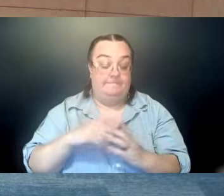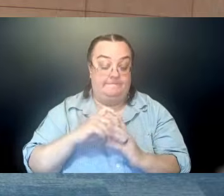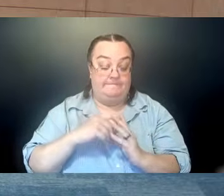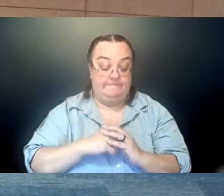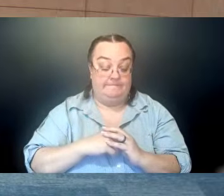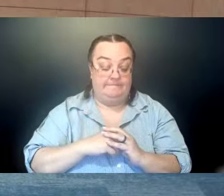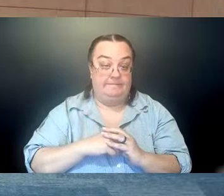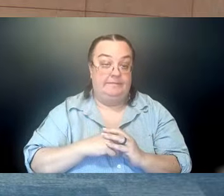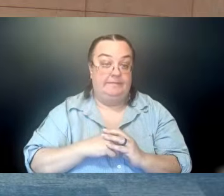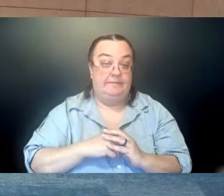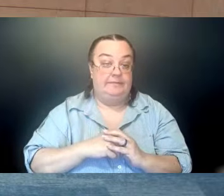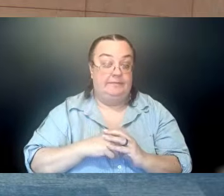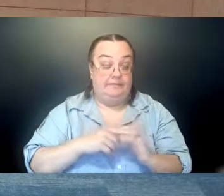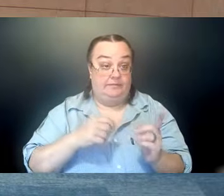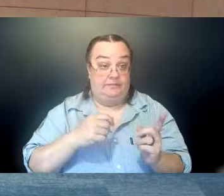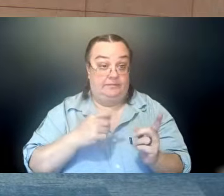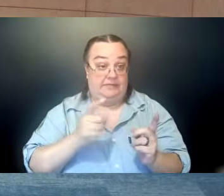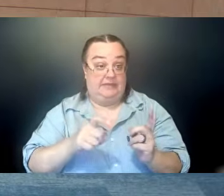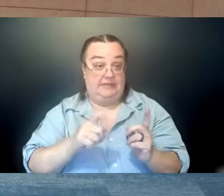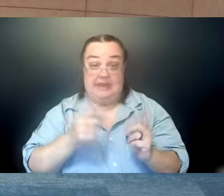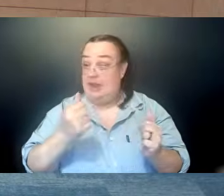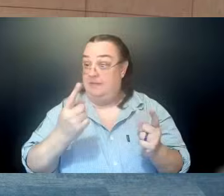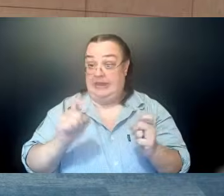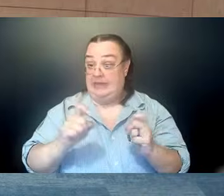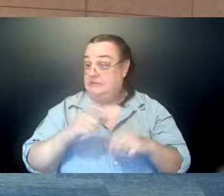All right. Do you want a minute? Does anybody want a minute?